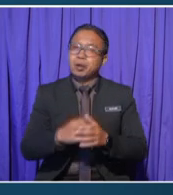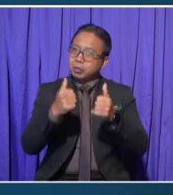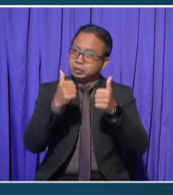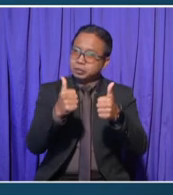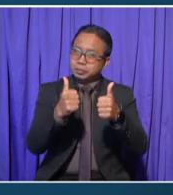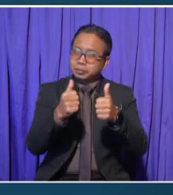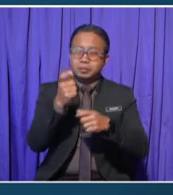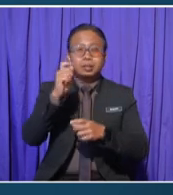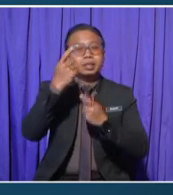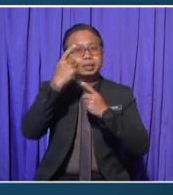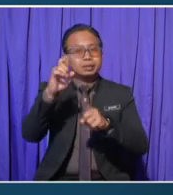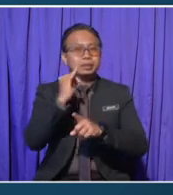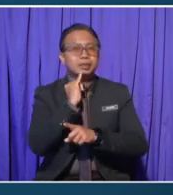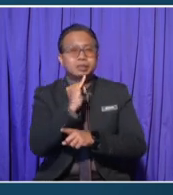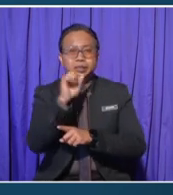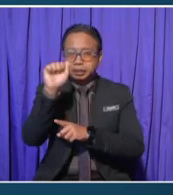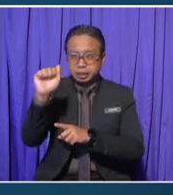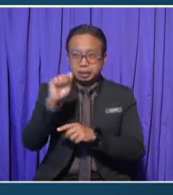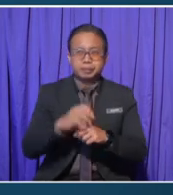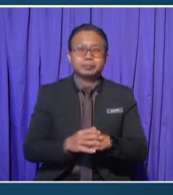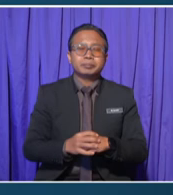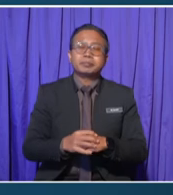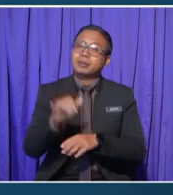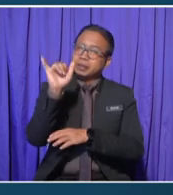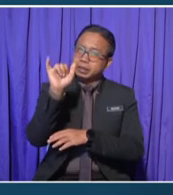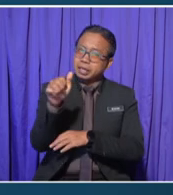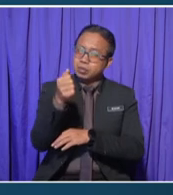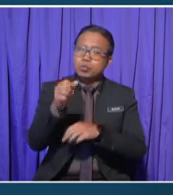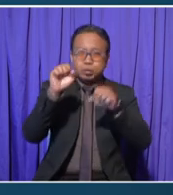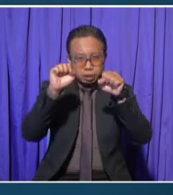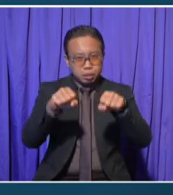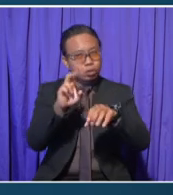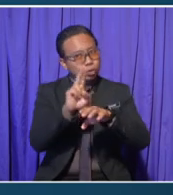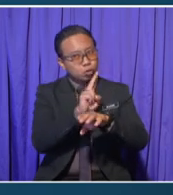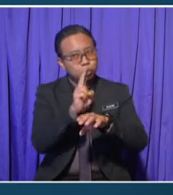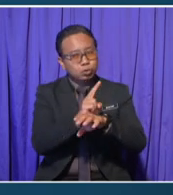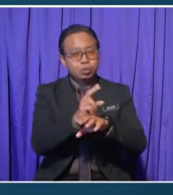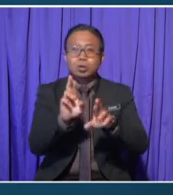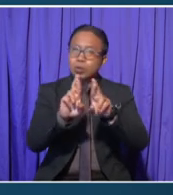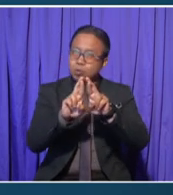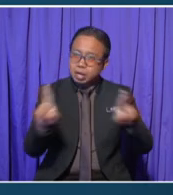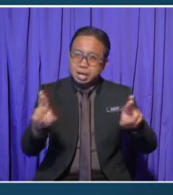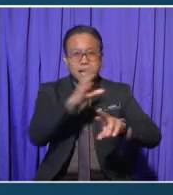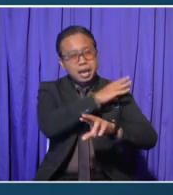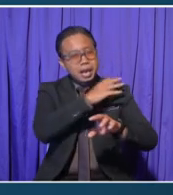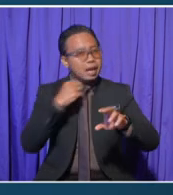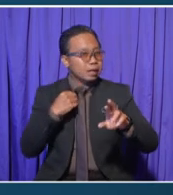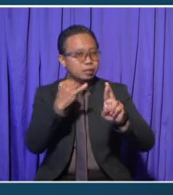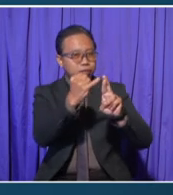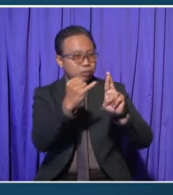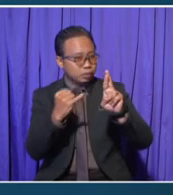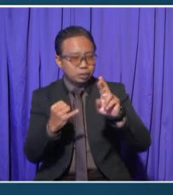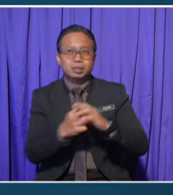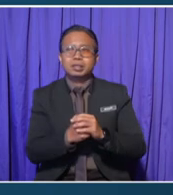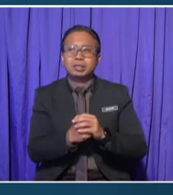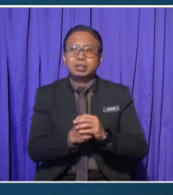Awesome! The answer is A. Yes, you can use a ruler and string